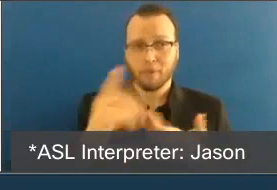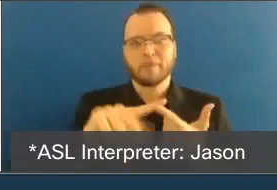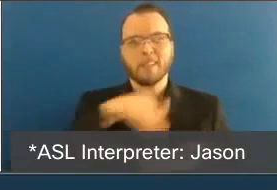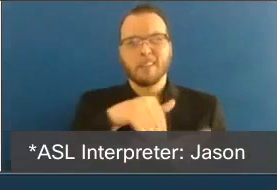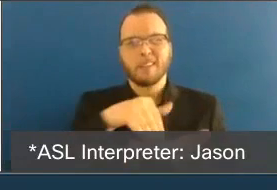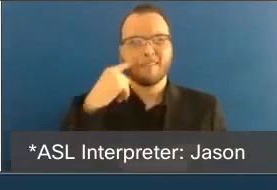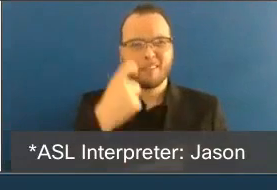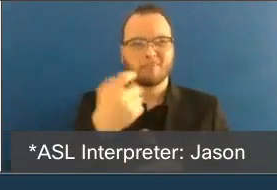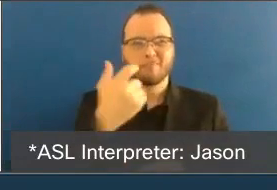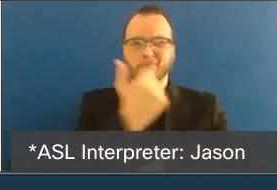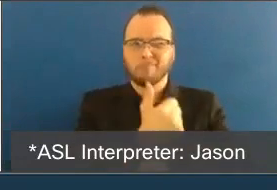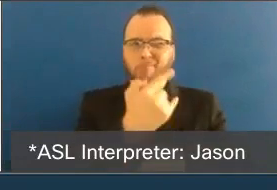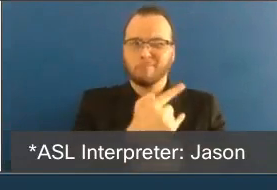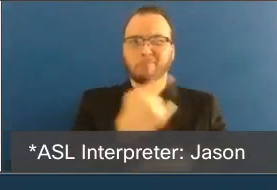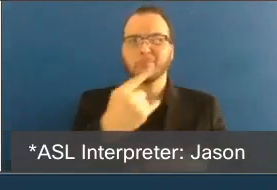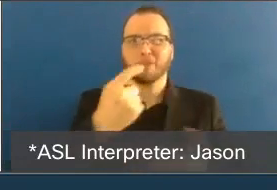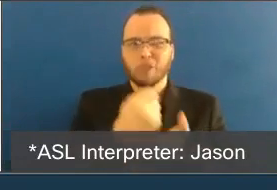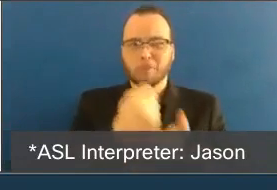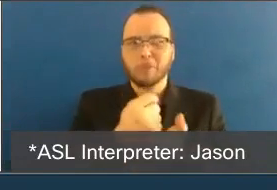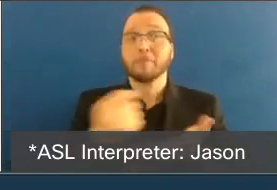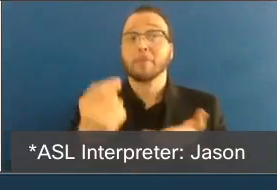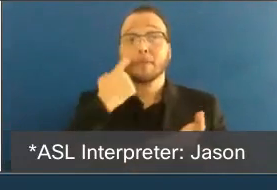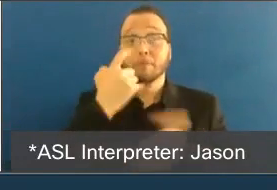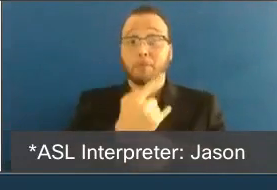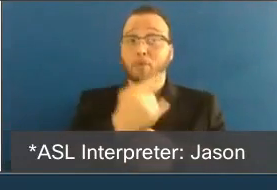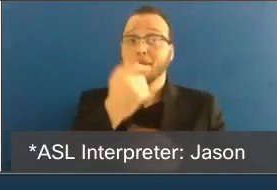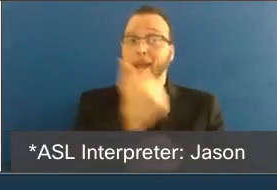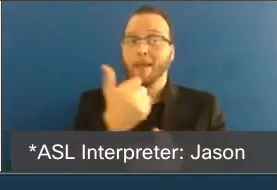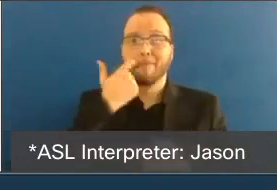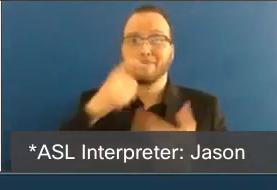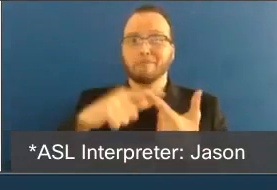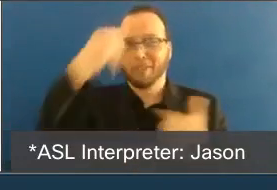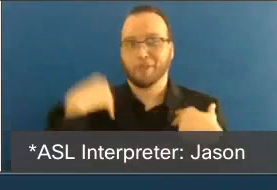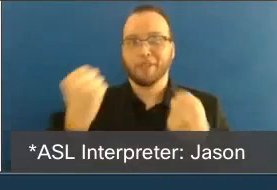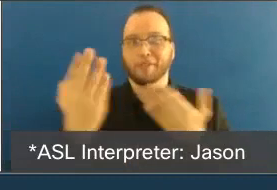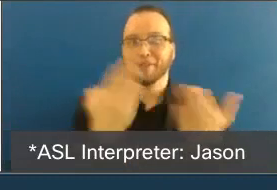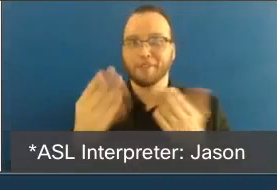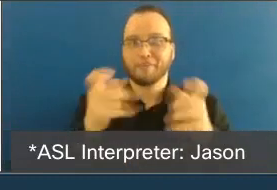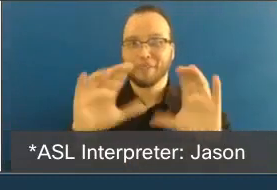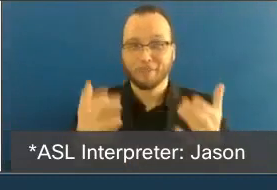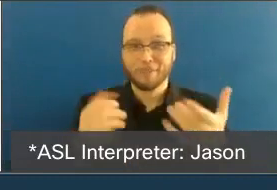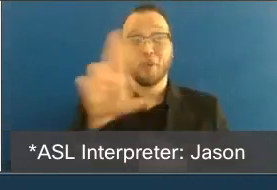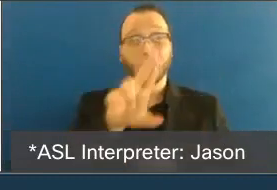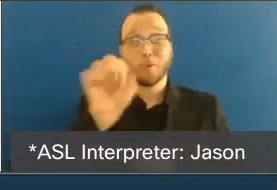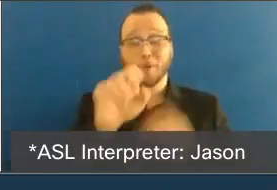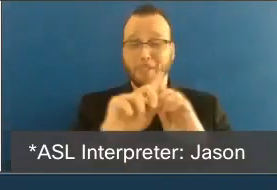Treatment, the Substance Abuse and Mental Health Services Administration, or the U.S. Department of Health and Human Services.